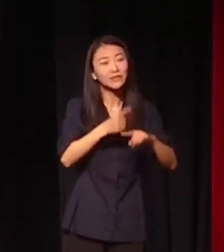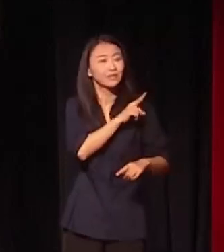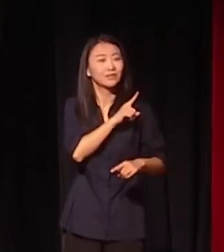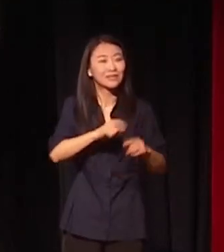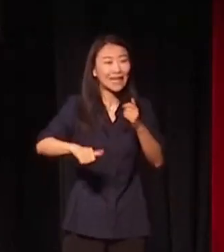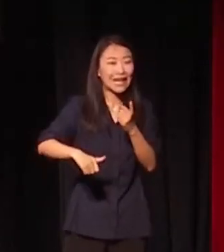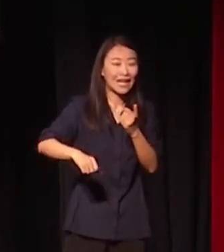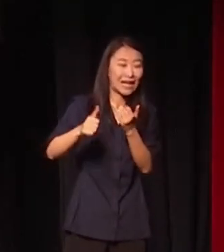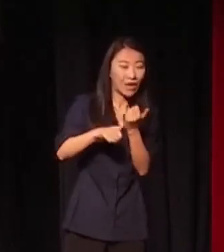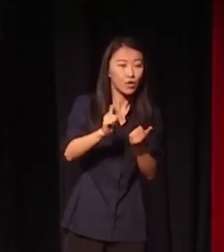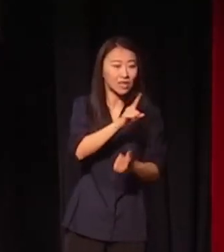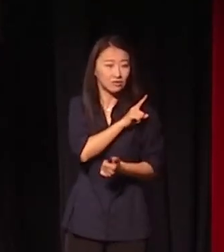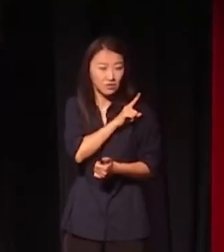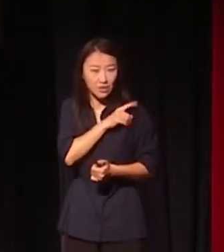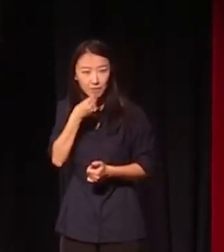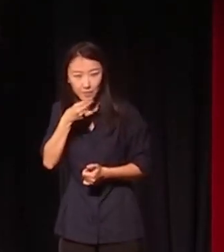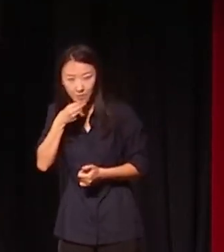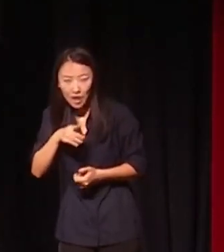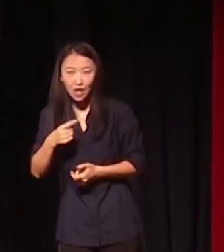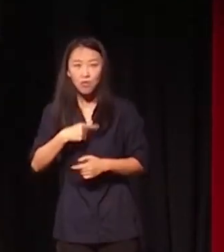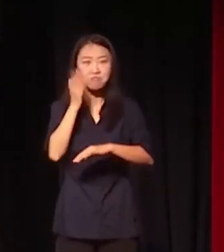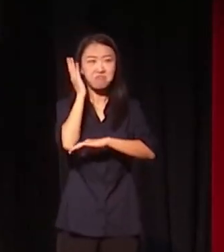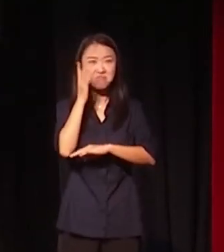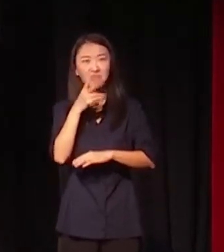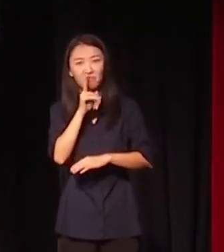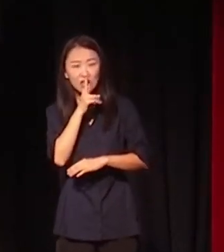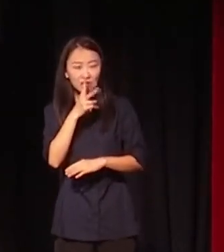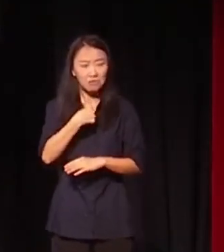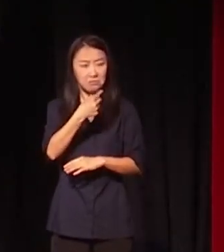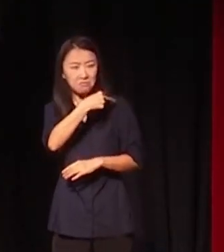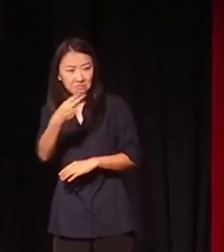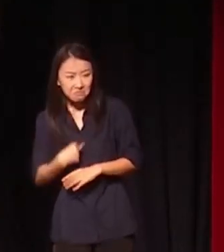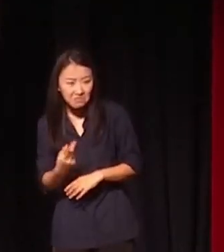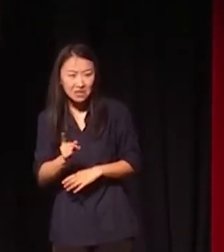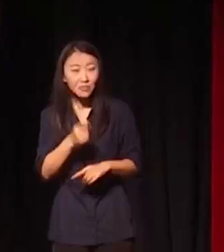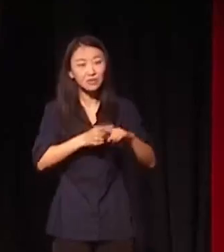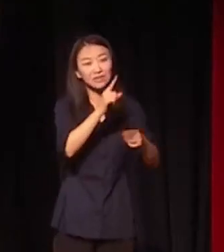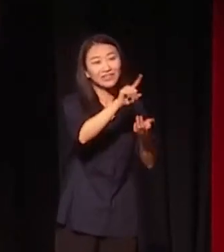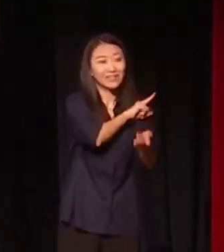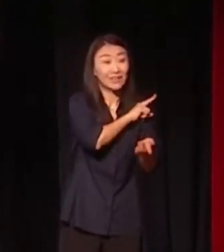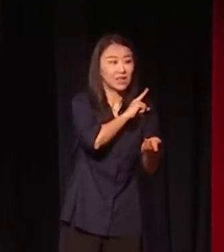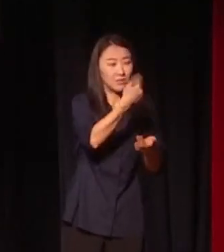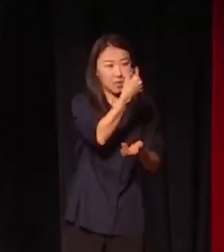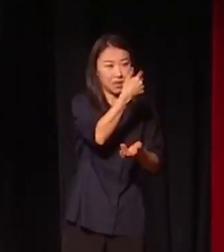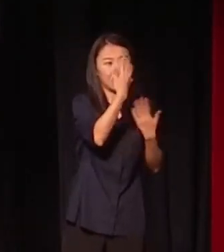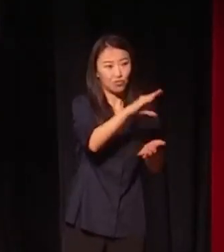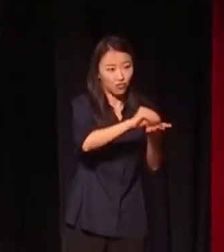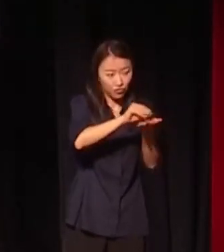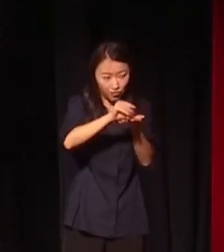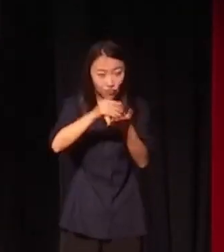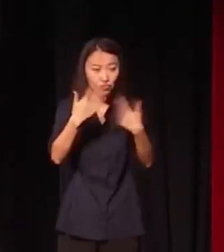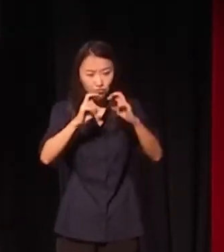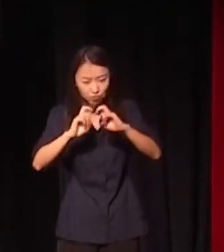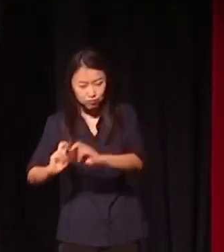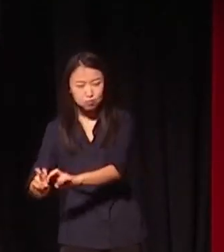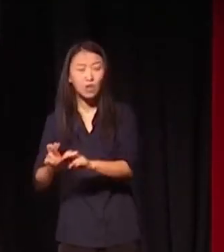experience as a conference interpreter and teaching conference interpreting, but it wasn't empirical in the sense that she had collected data and analysed data and put forward